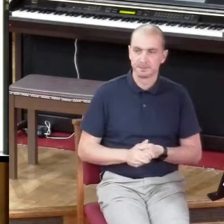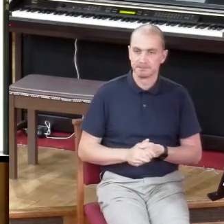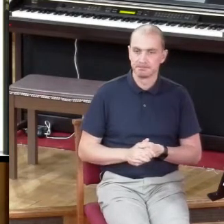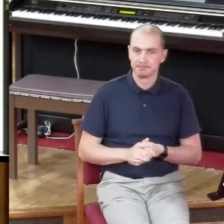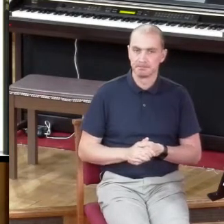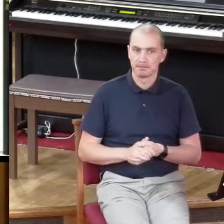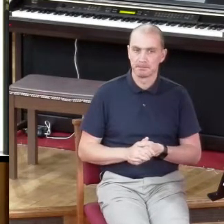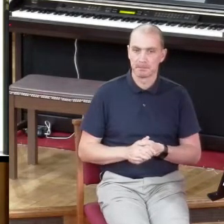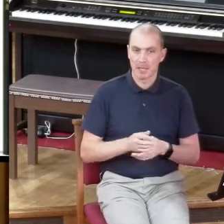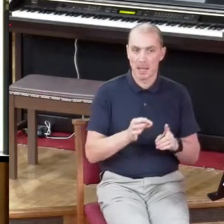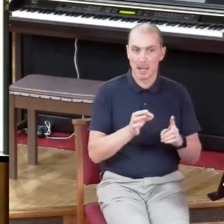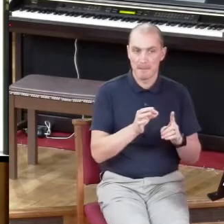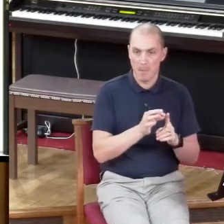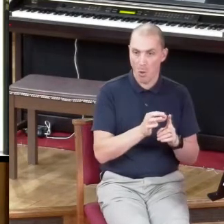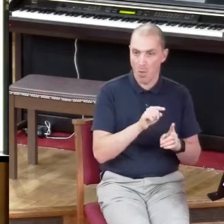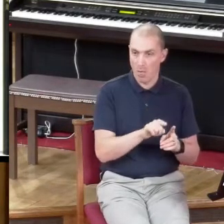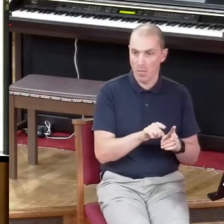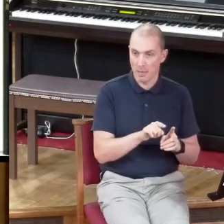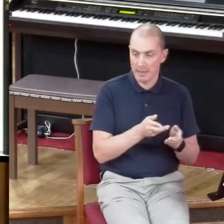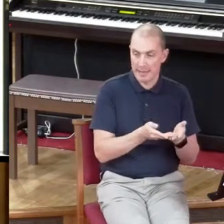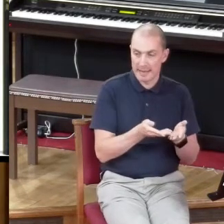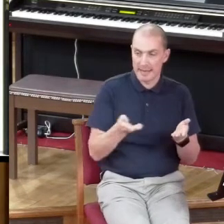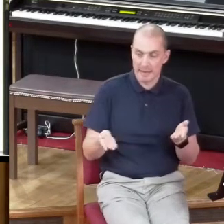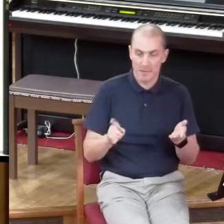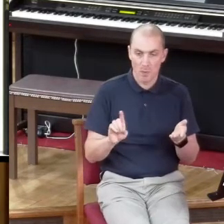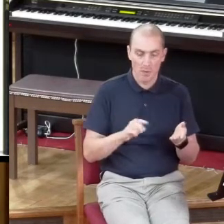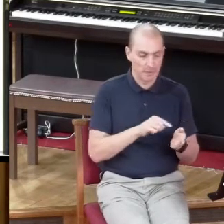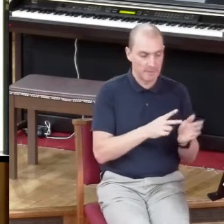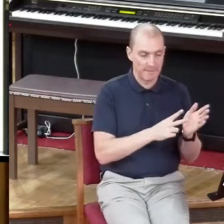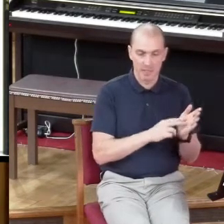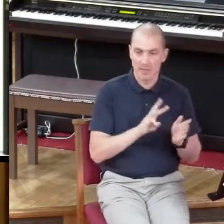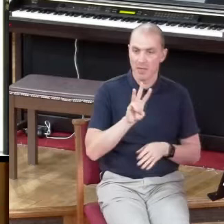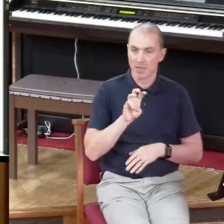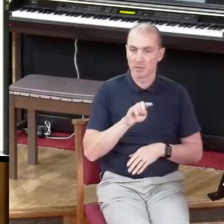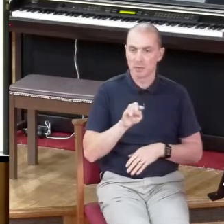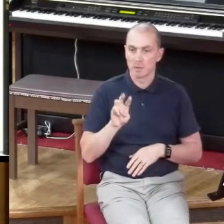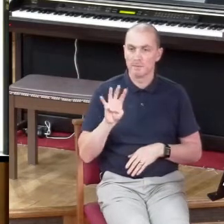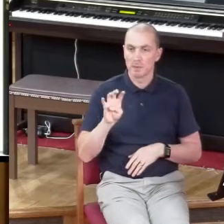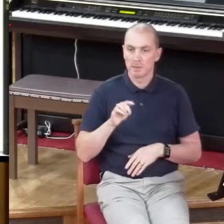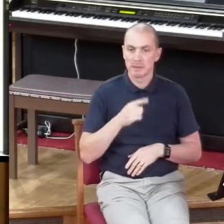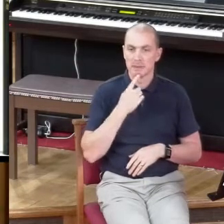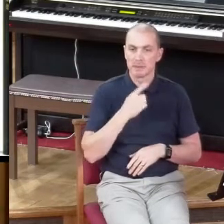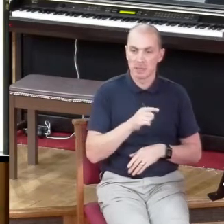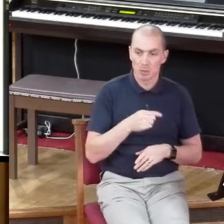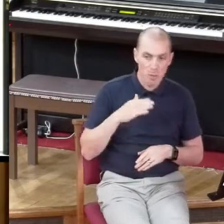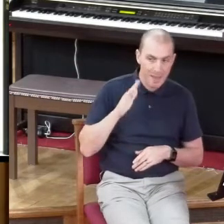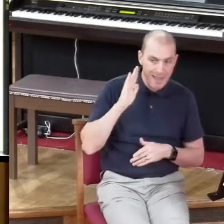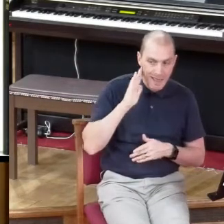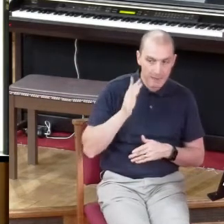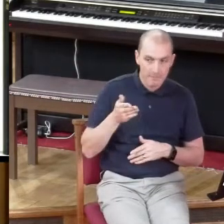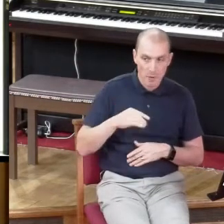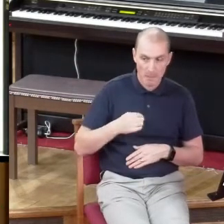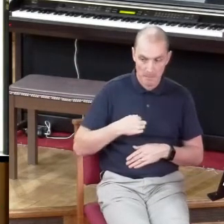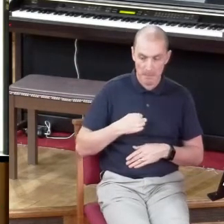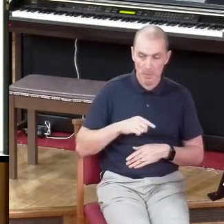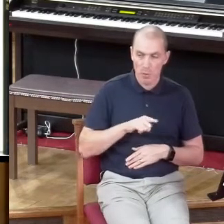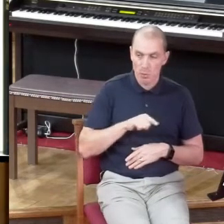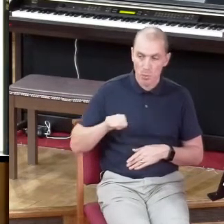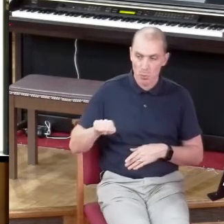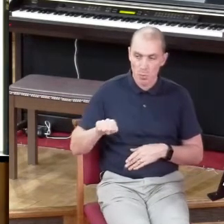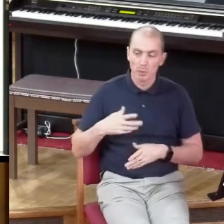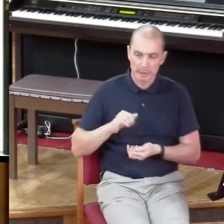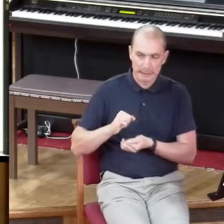And here is what Paul leaves in verse 13 and 14. He says, what you've heard from me, keep as a pattern of sound